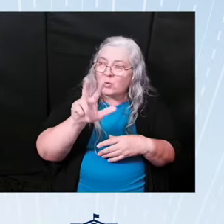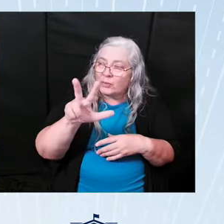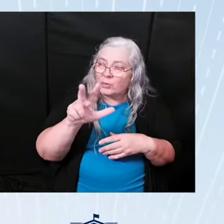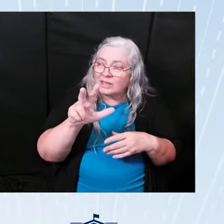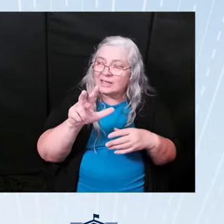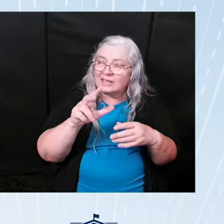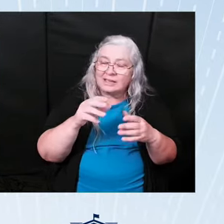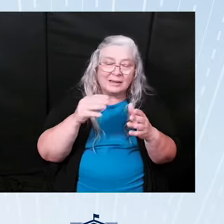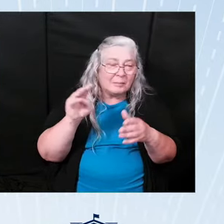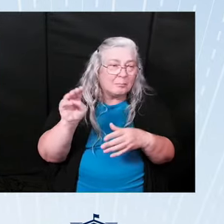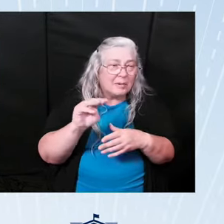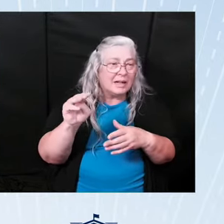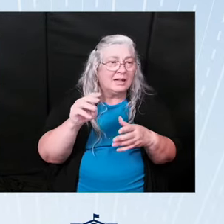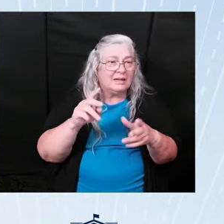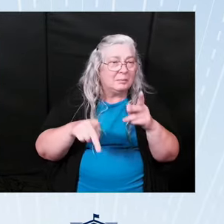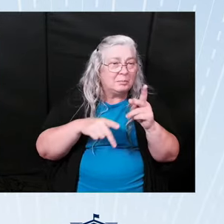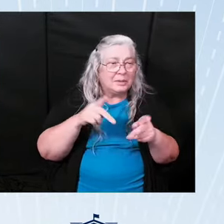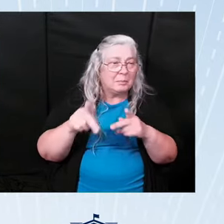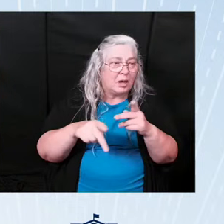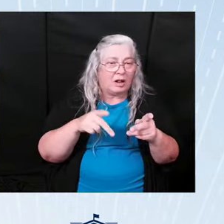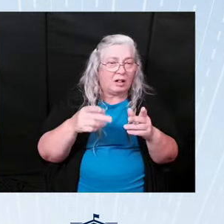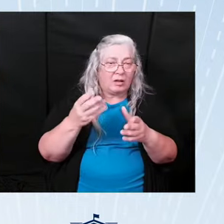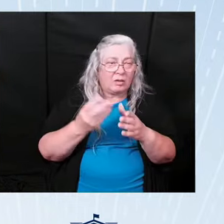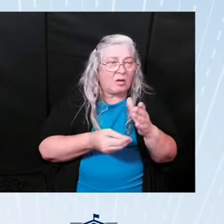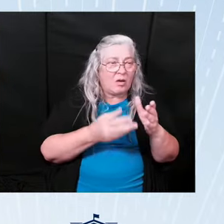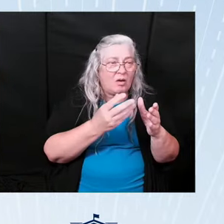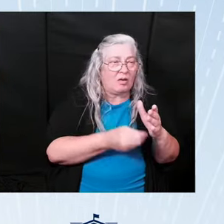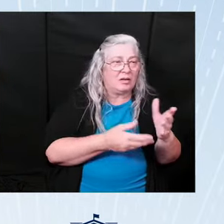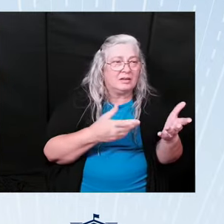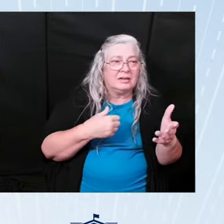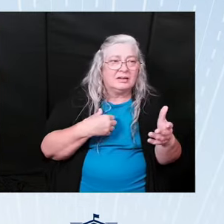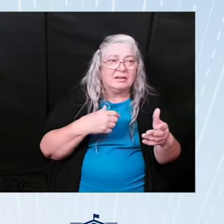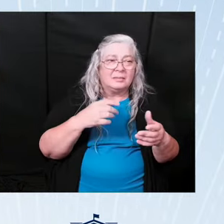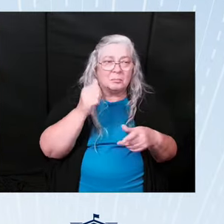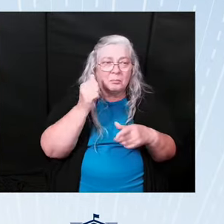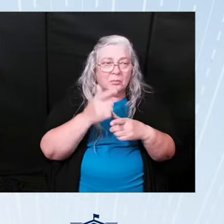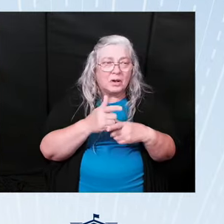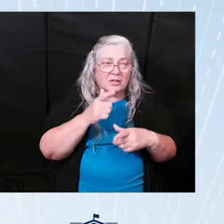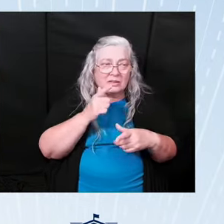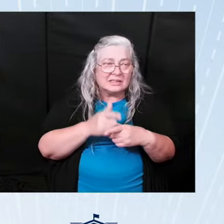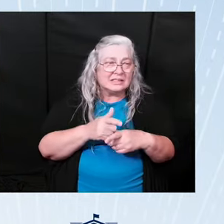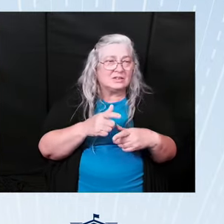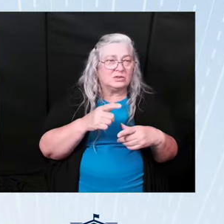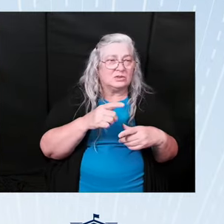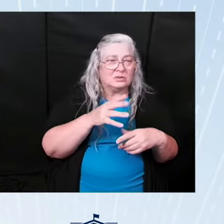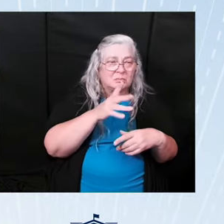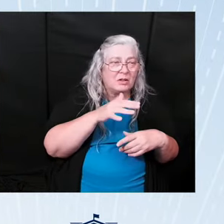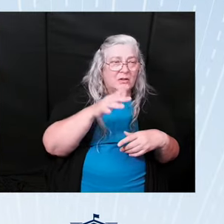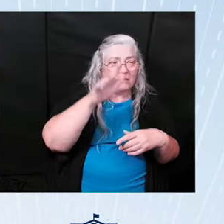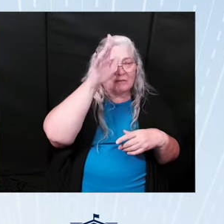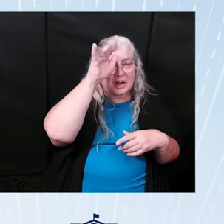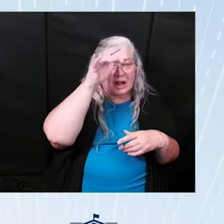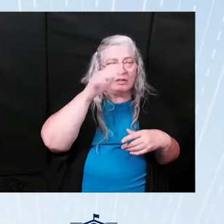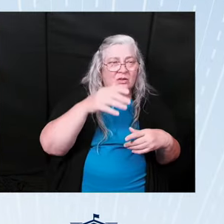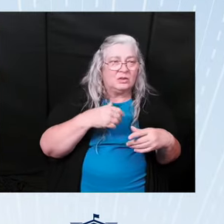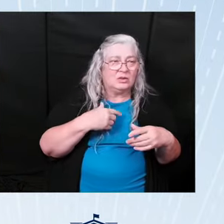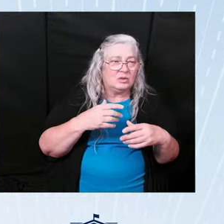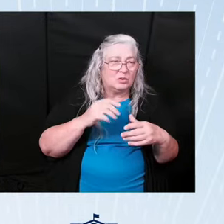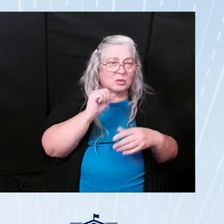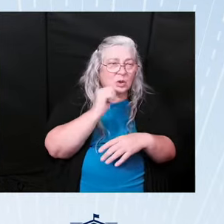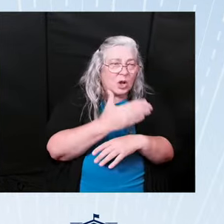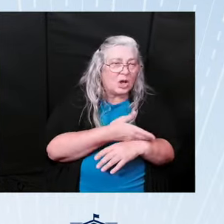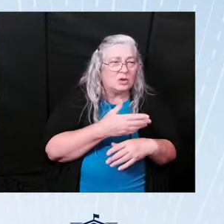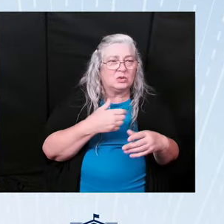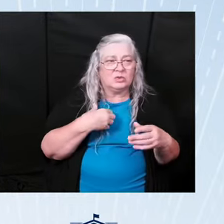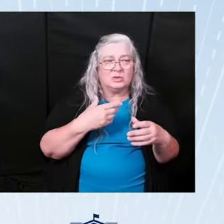unclaimed from that devastating storm. For many people in the country, Katrina was clearly a shock to